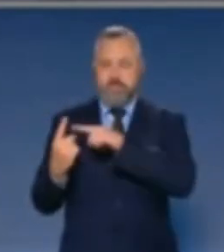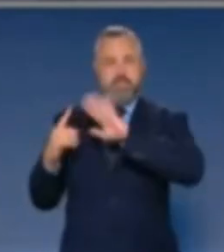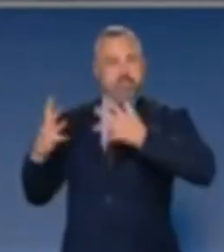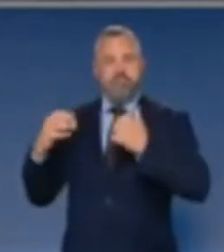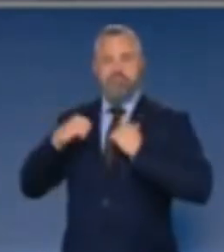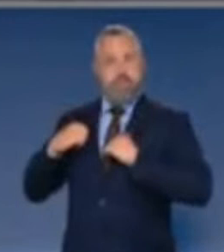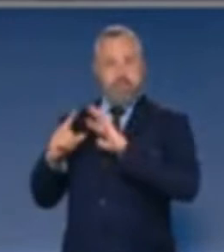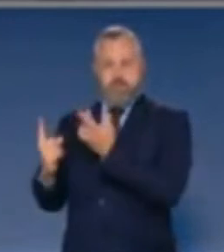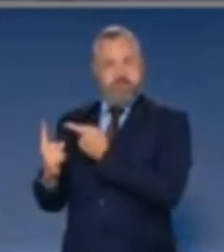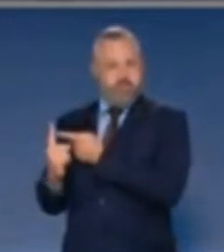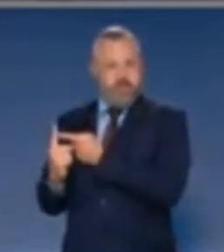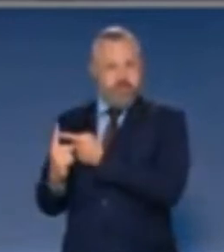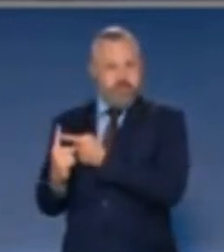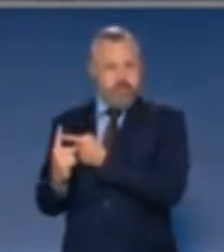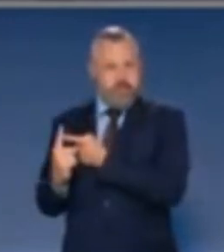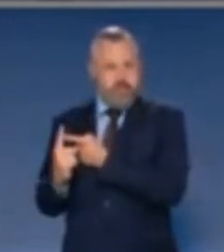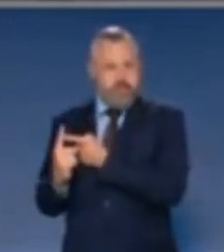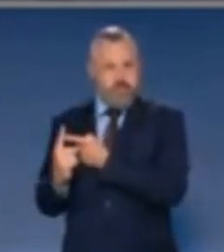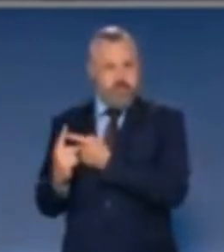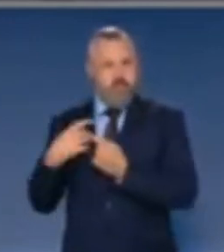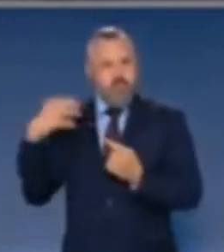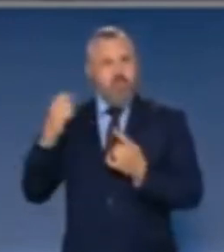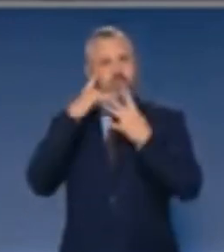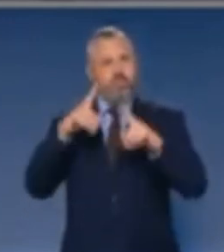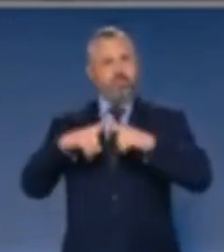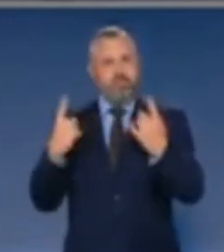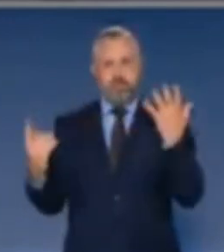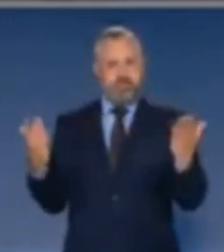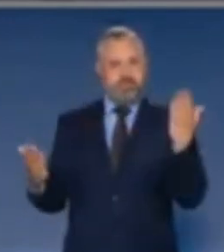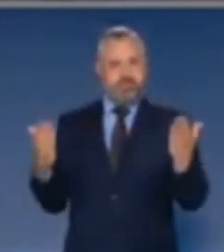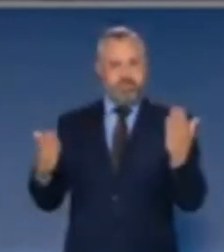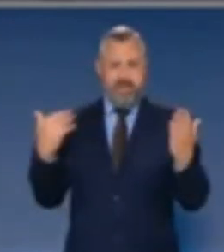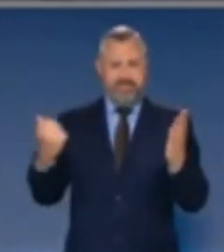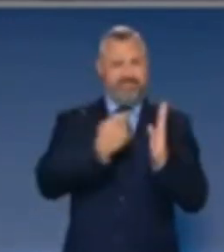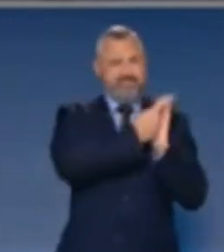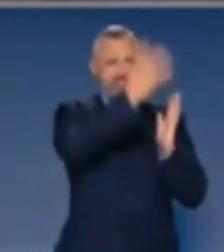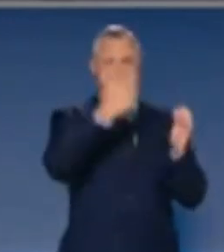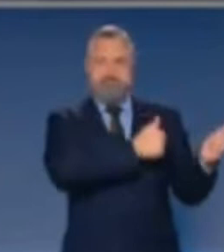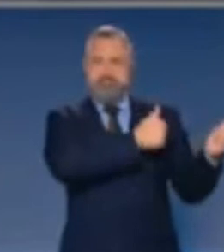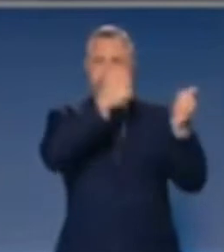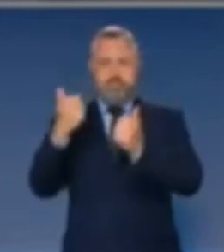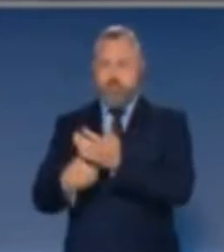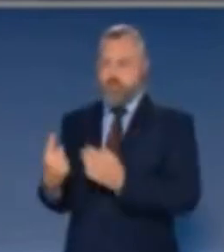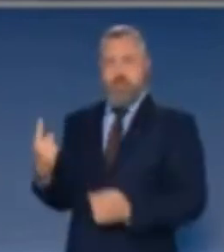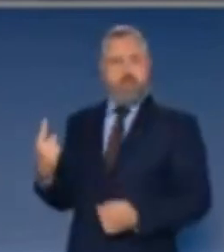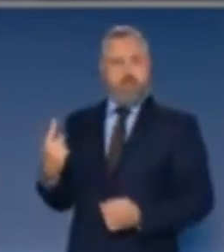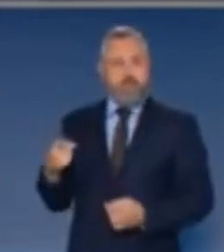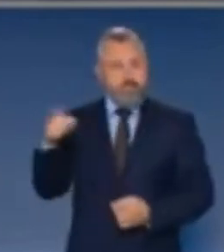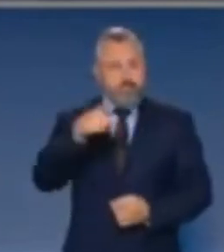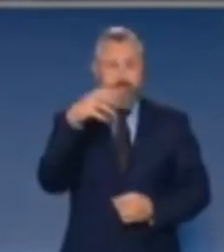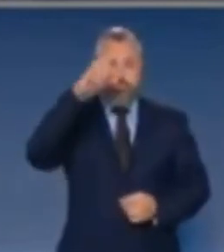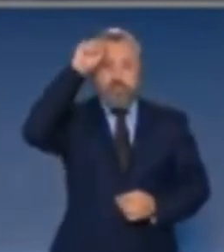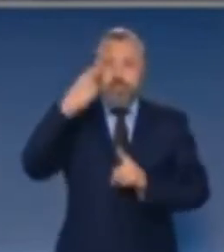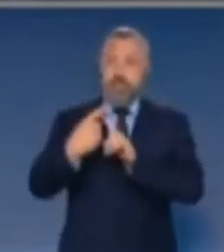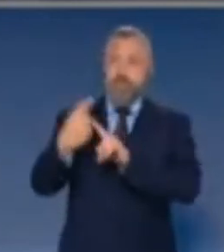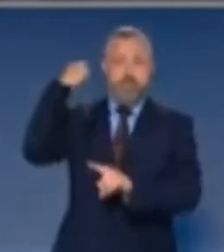Let us draw a distinction, because many of you will remember over multiple press conferences and interviews, as we've